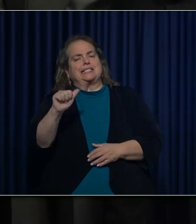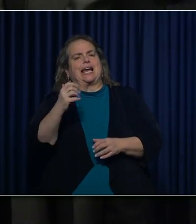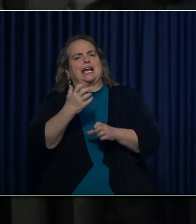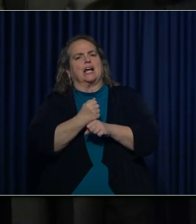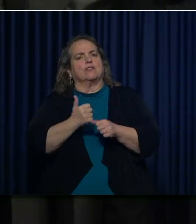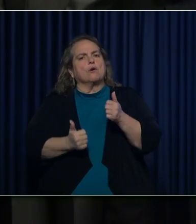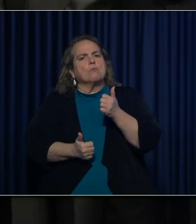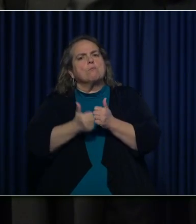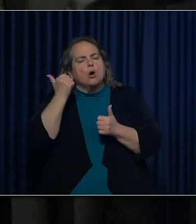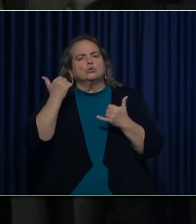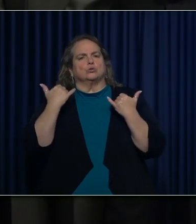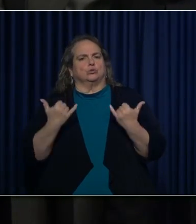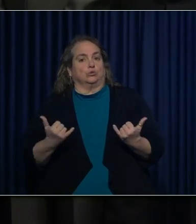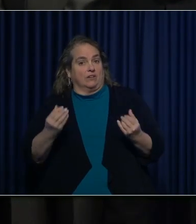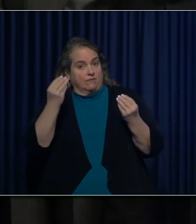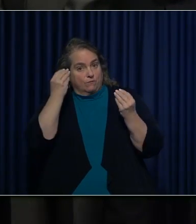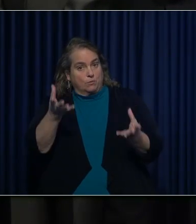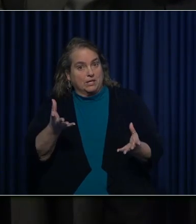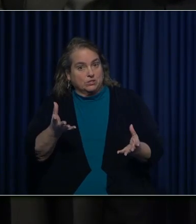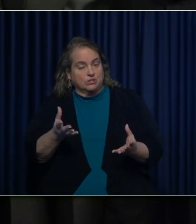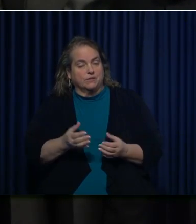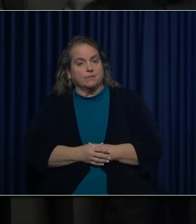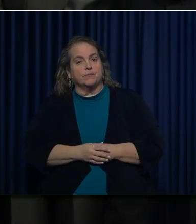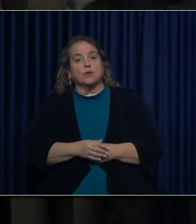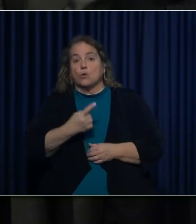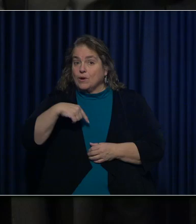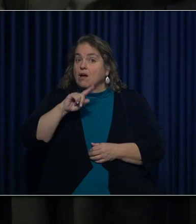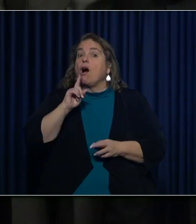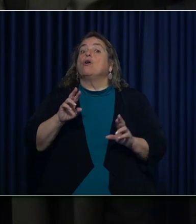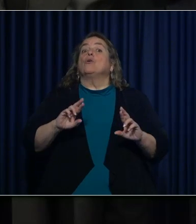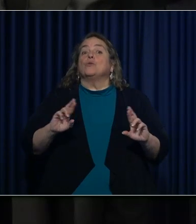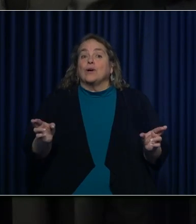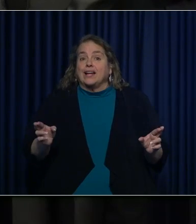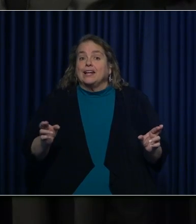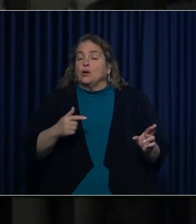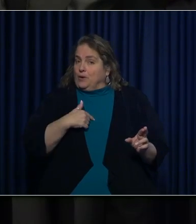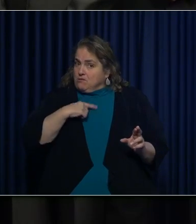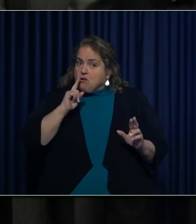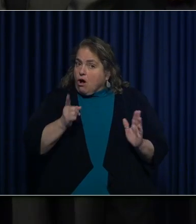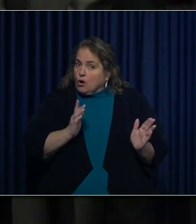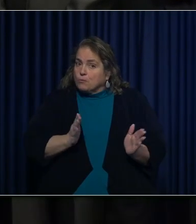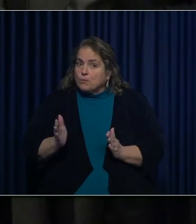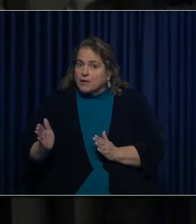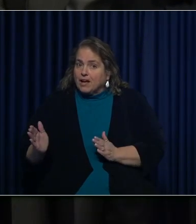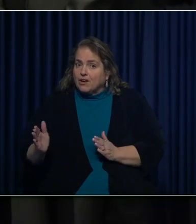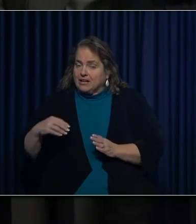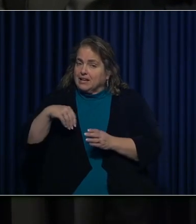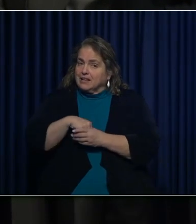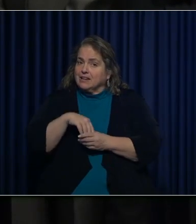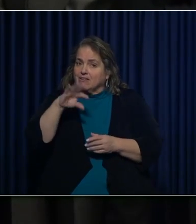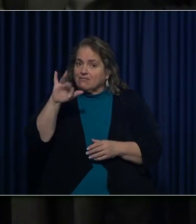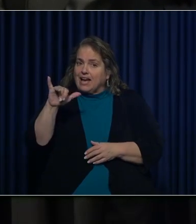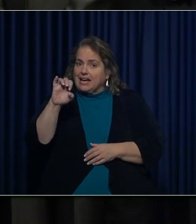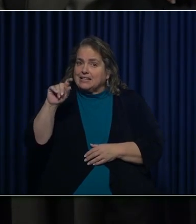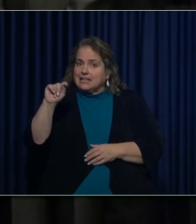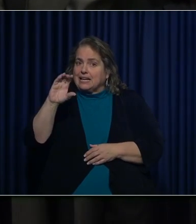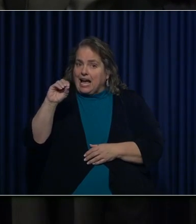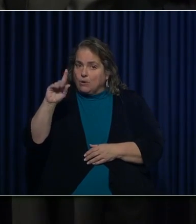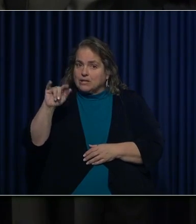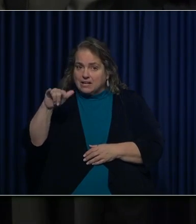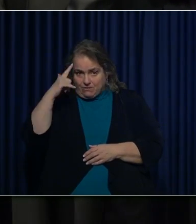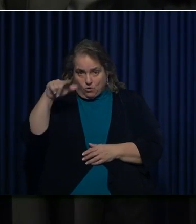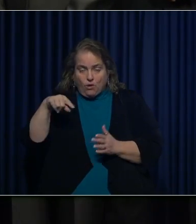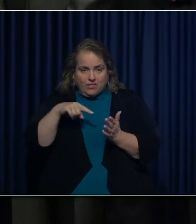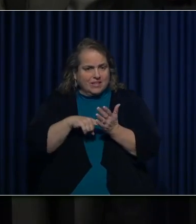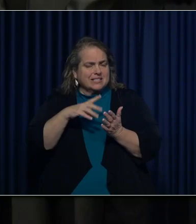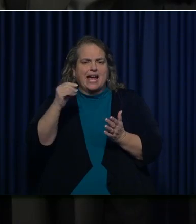updated information. We are ready and prepared in Fayette County for this, and we'll